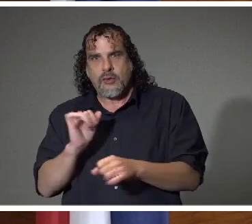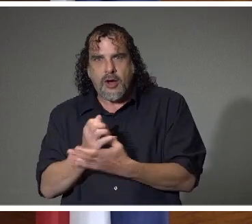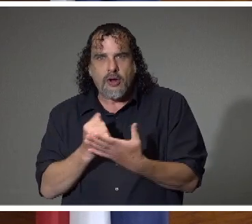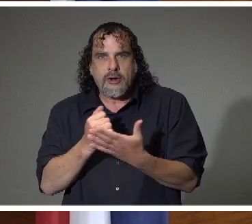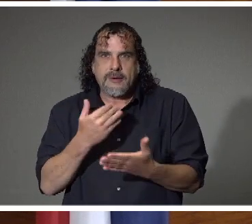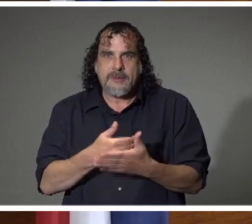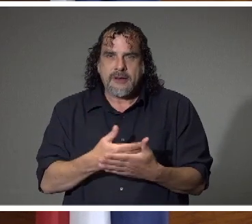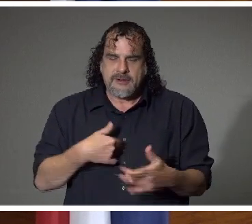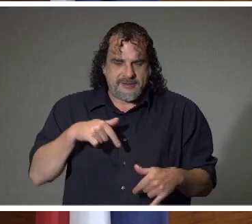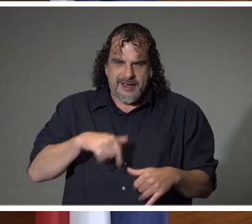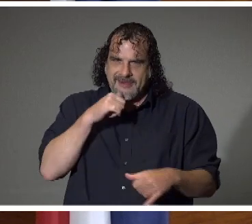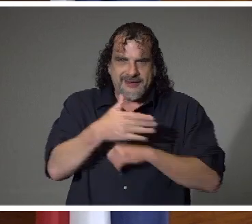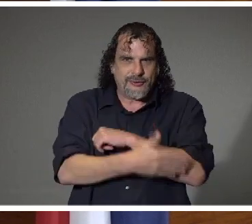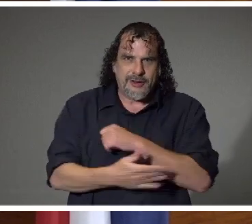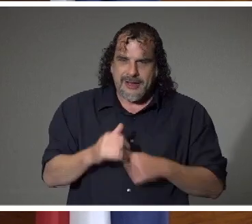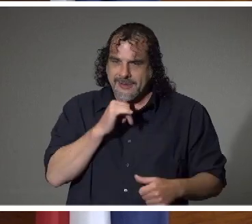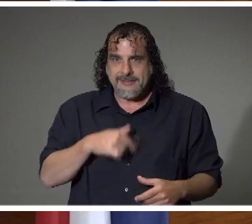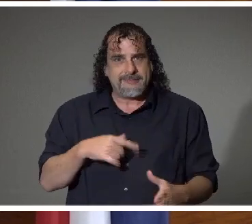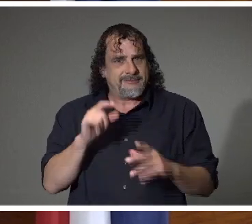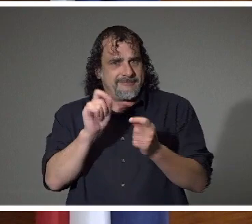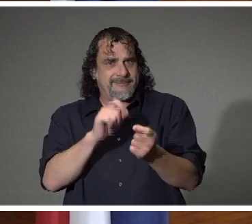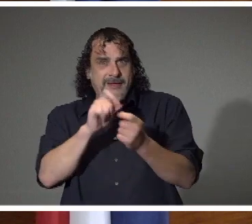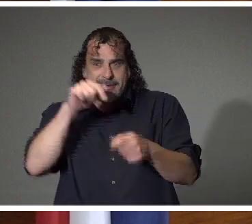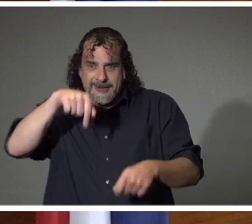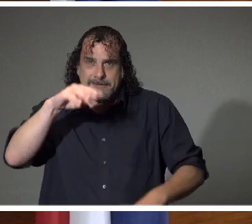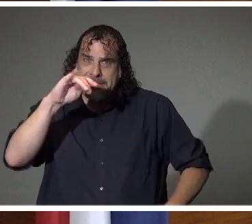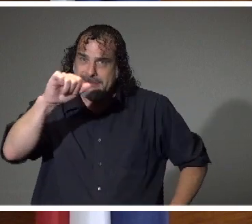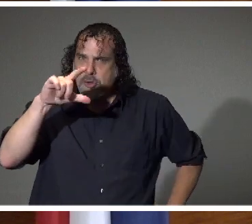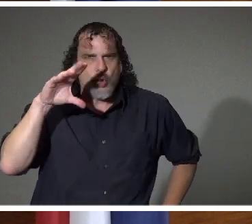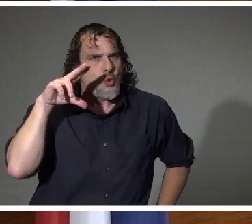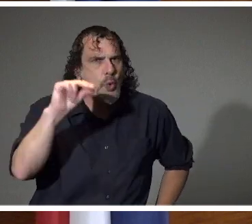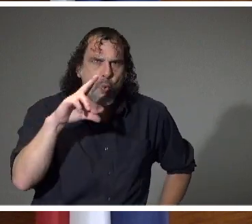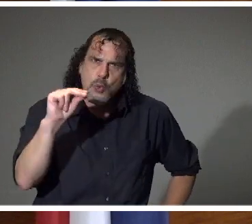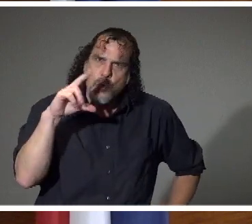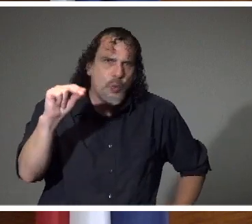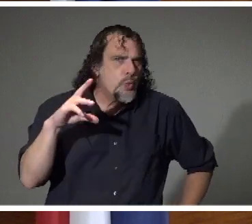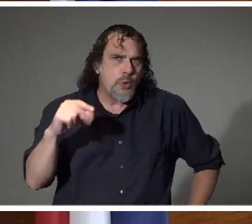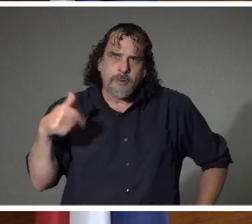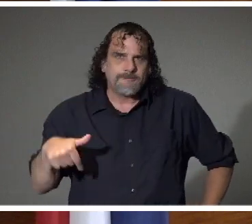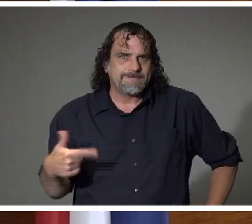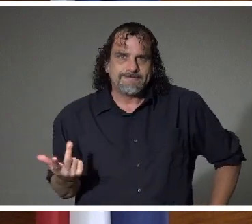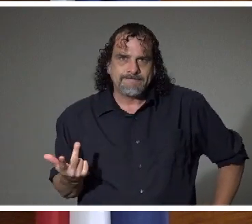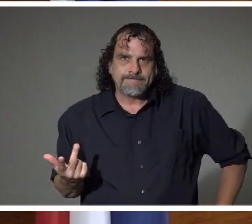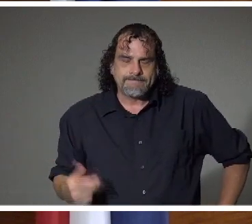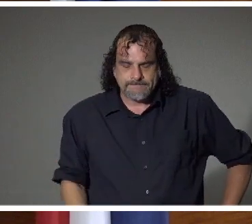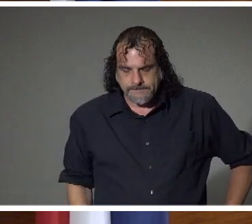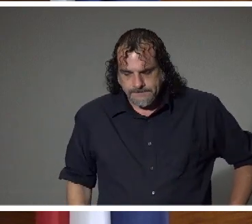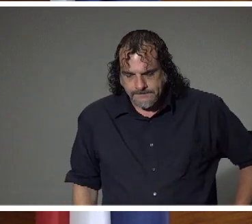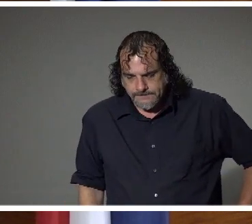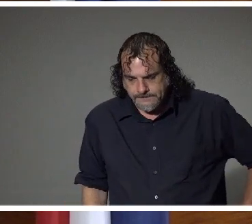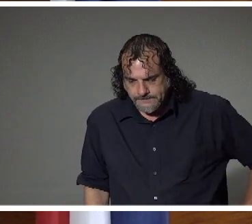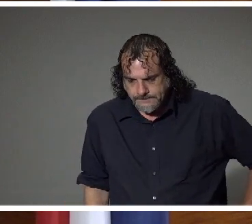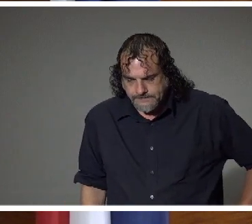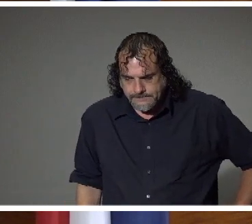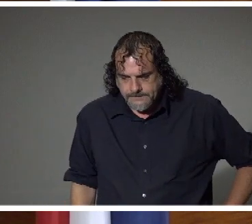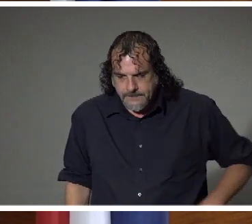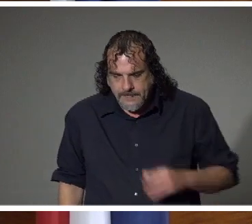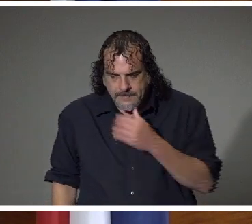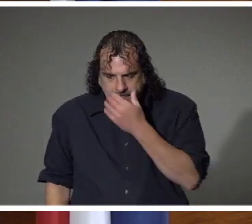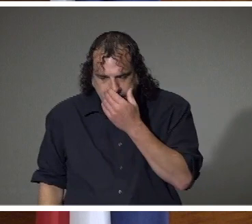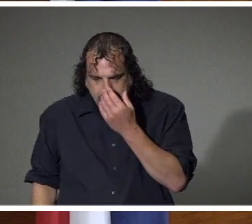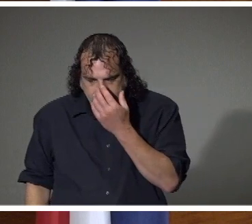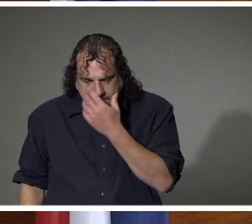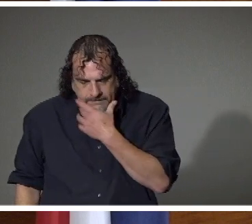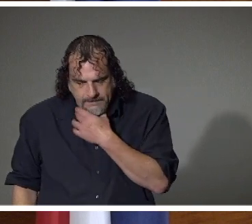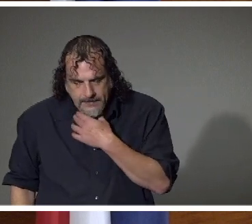this country and certainly not in Mississippi. Now, I want to give you a little bit of a background on